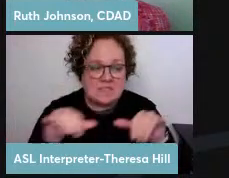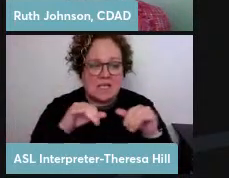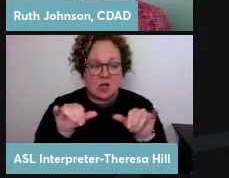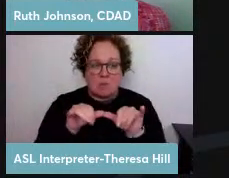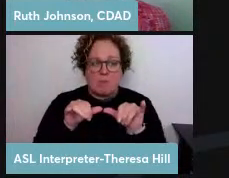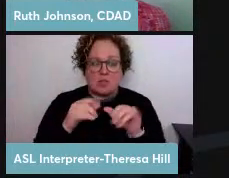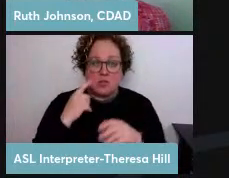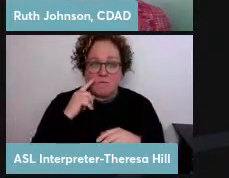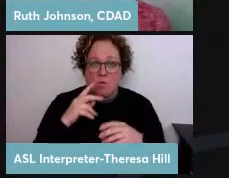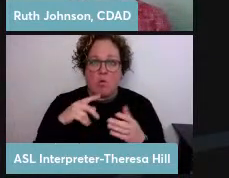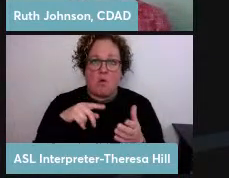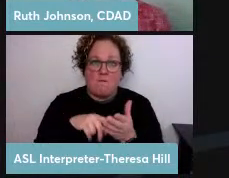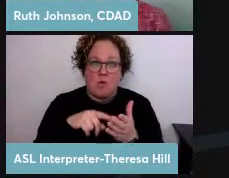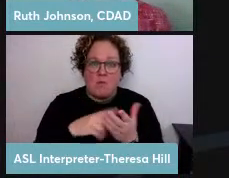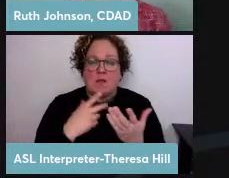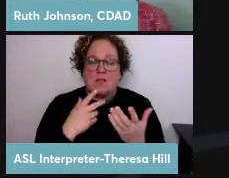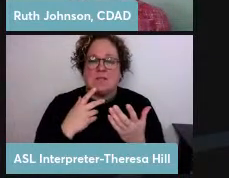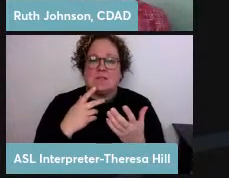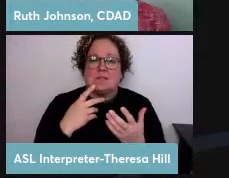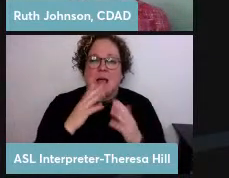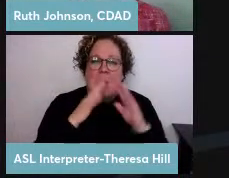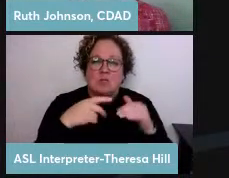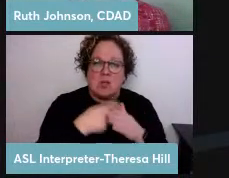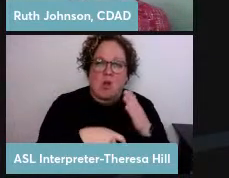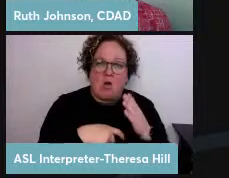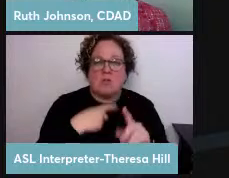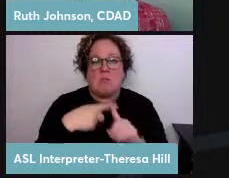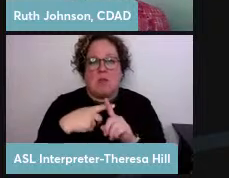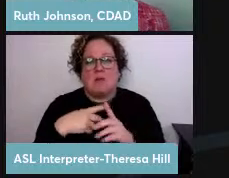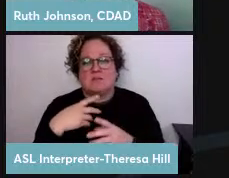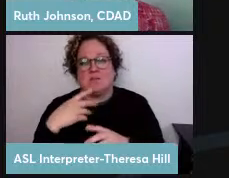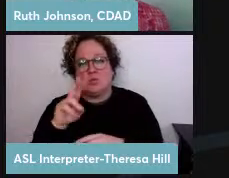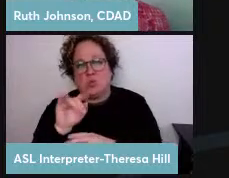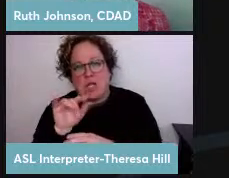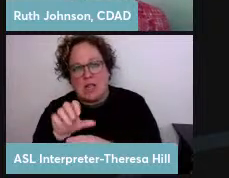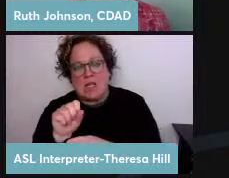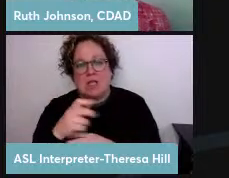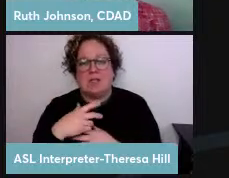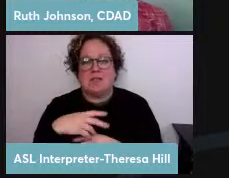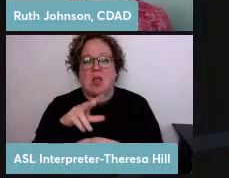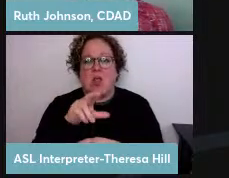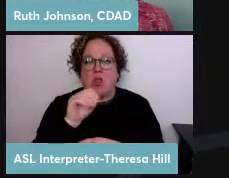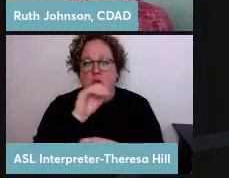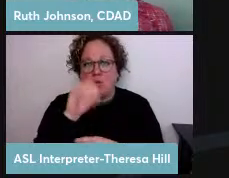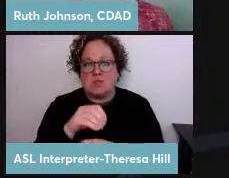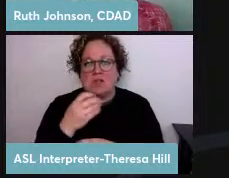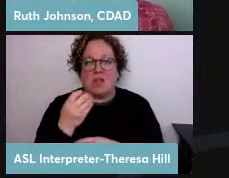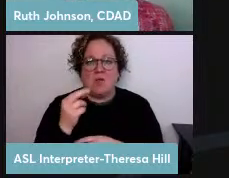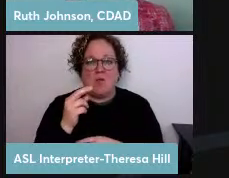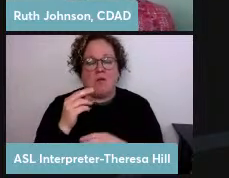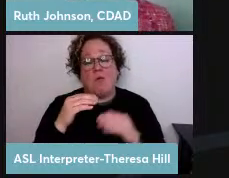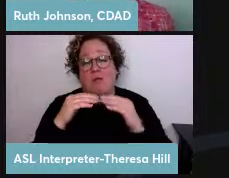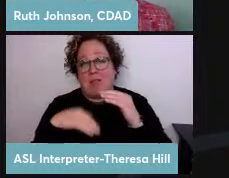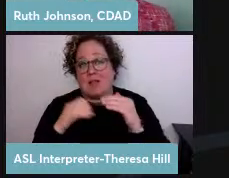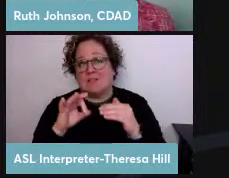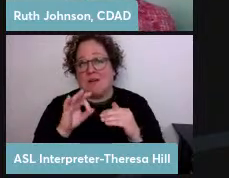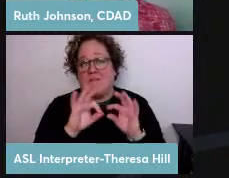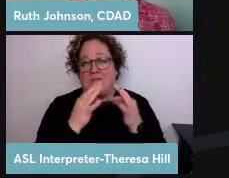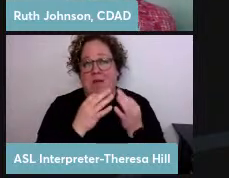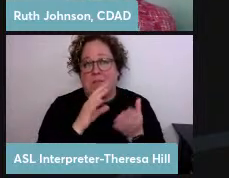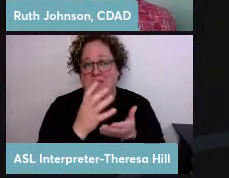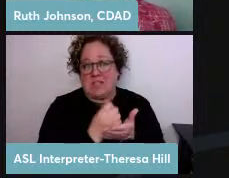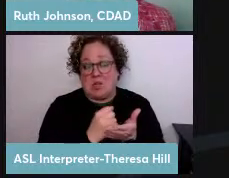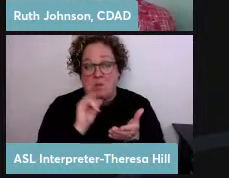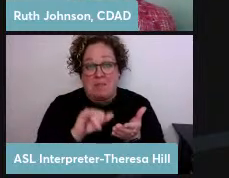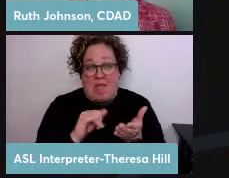housing costs. So rent plus utilities that consume 30% or less of a family's income. So that severe